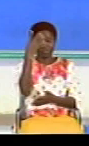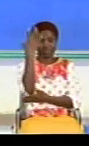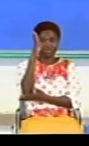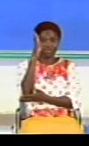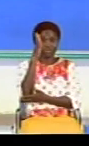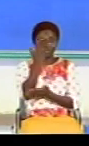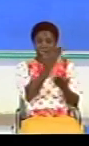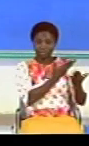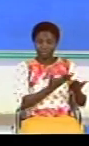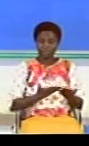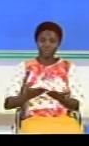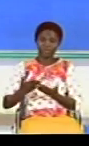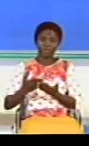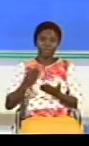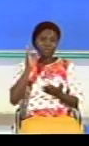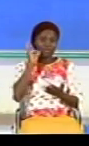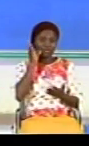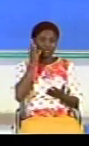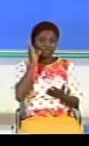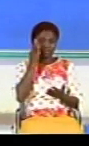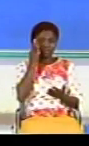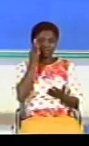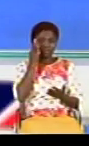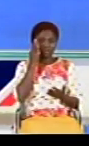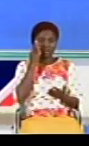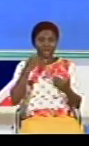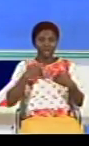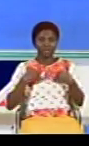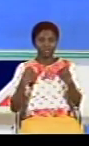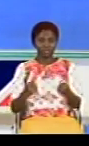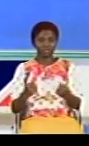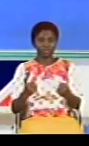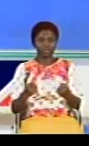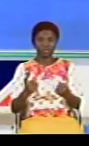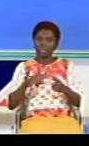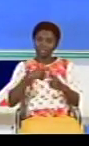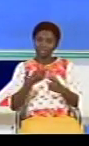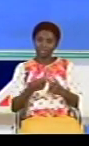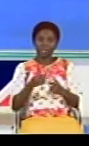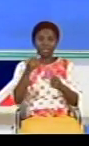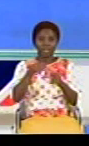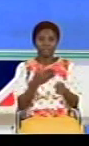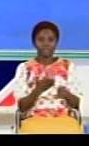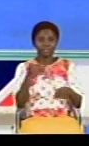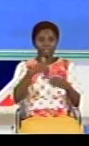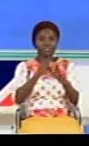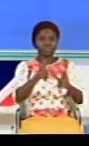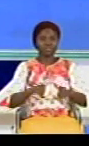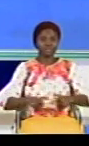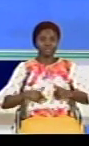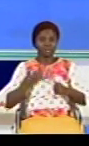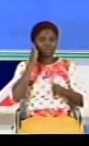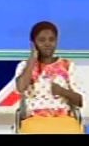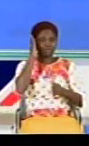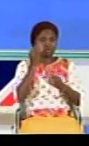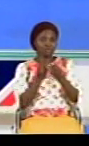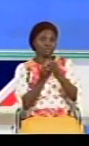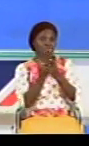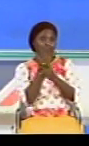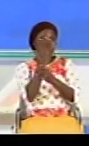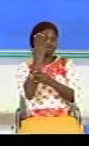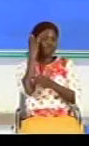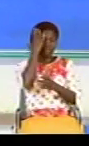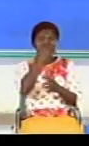strength. Every tree your life will blossom. Be glad then, ye children of